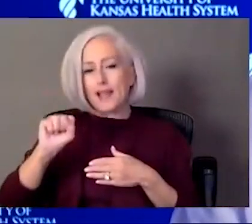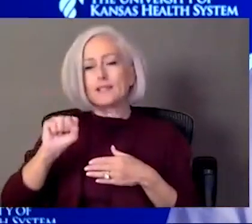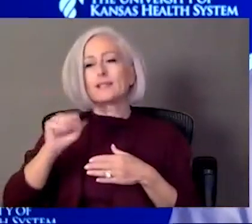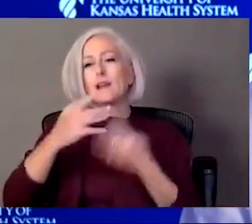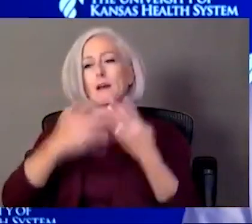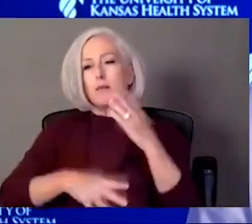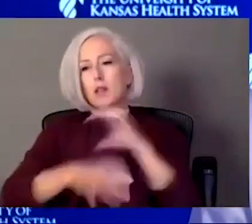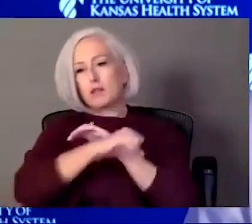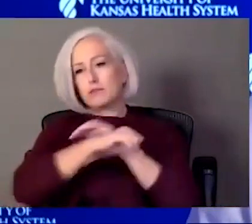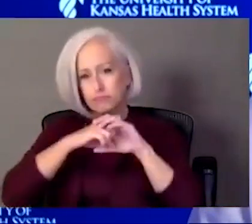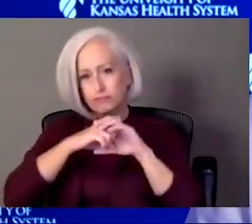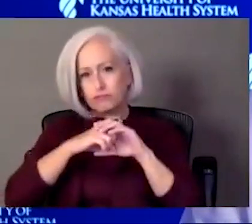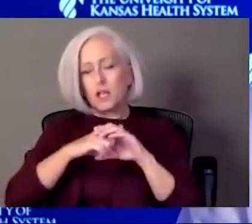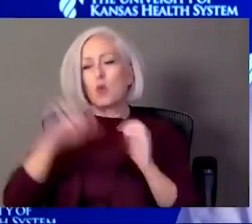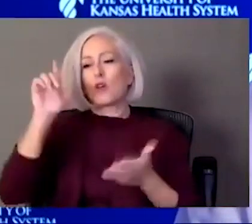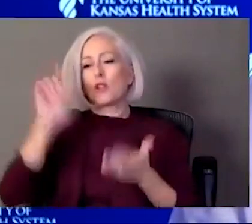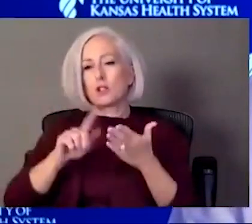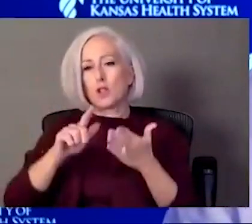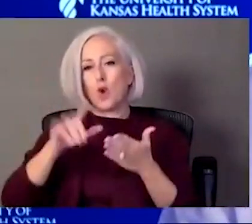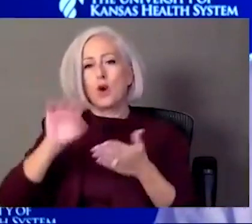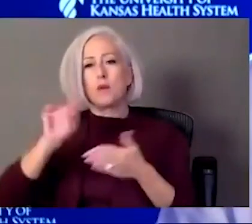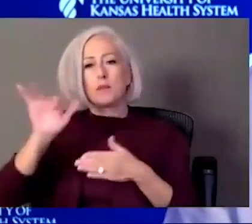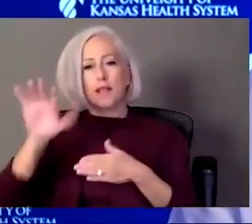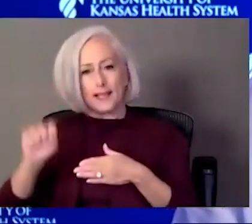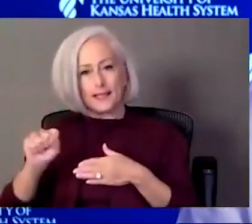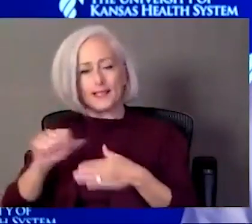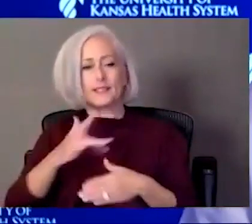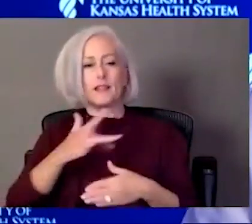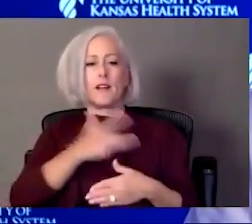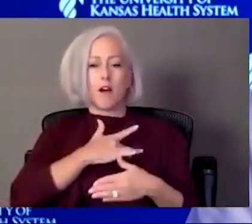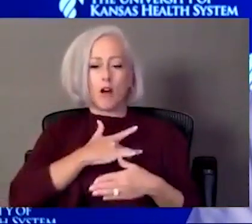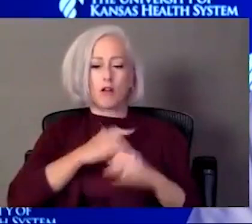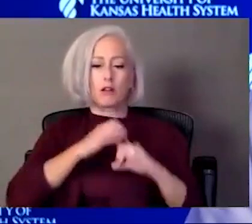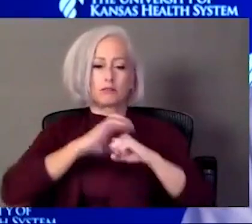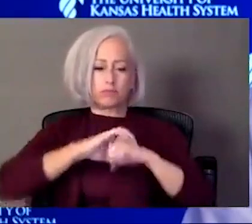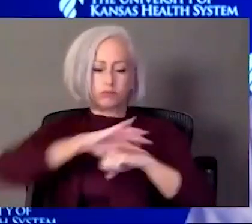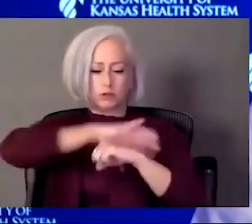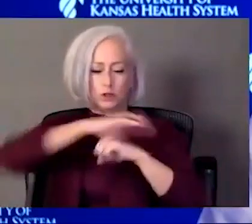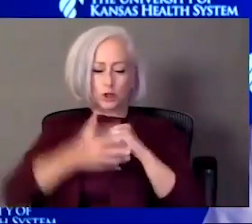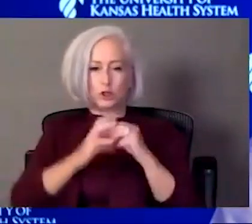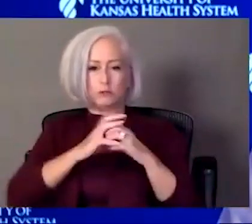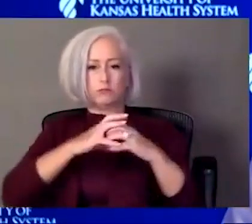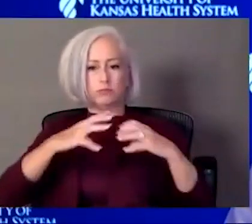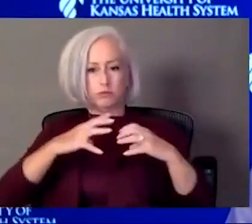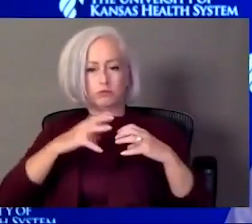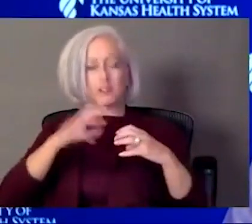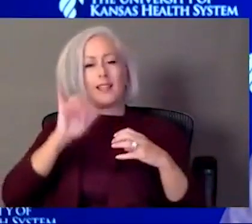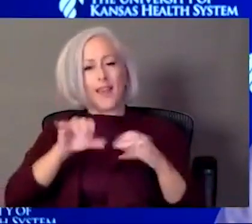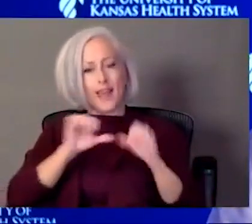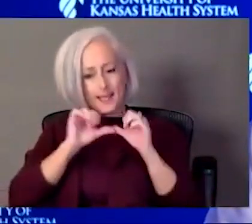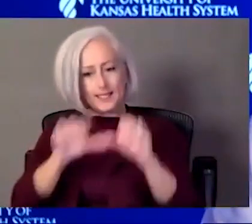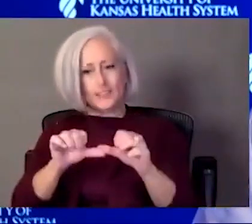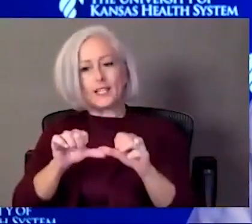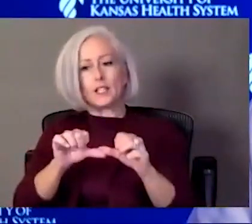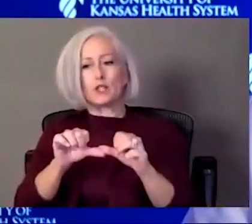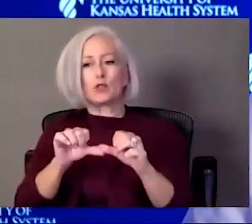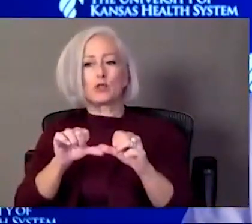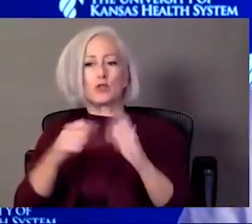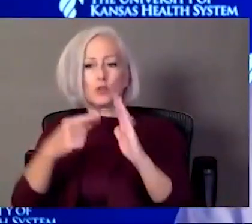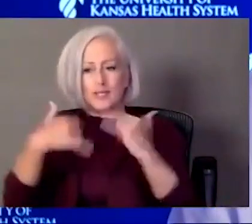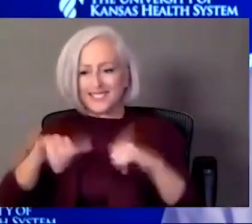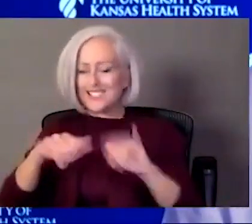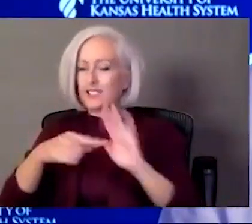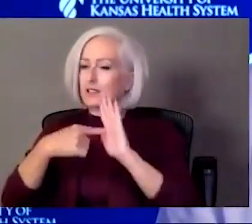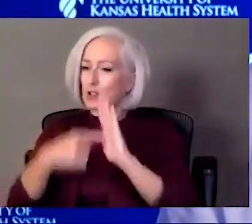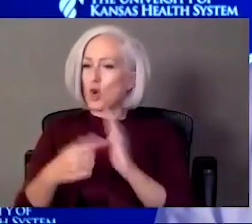platelets or the myocarditis, the overwhelming consensus continues to be that the benefits of the vaccine much outweigh any